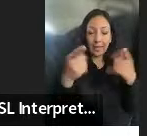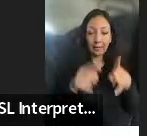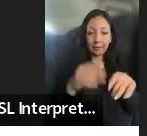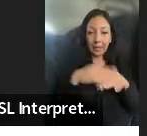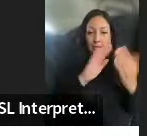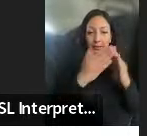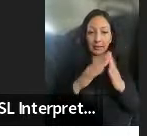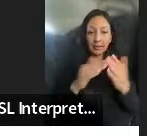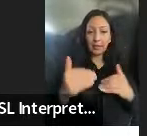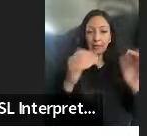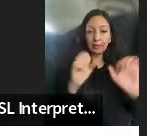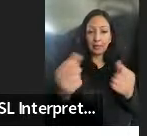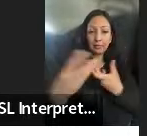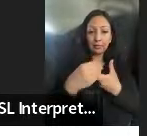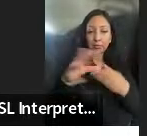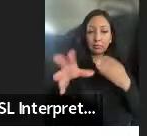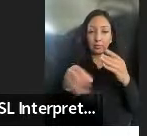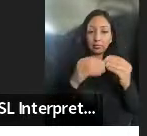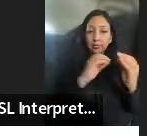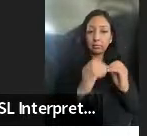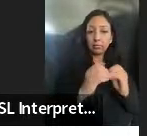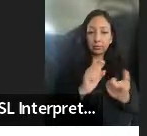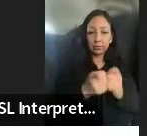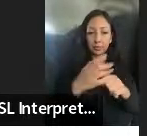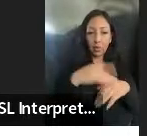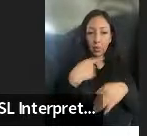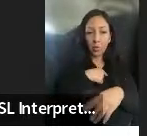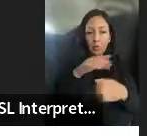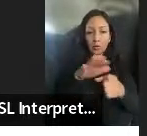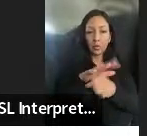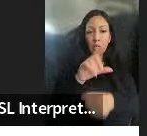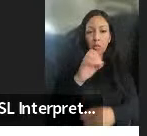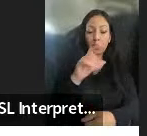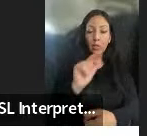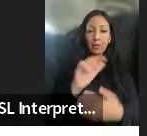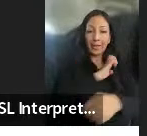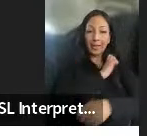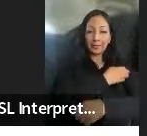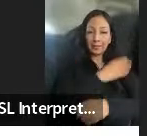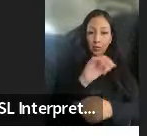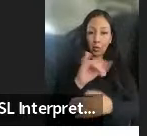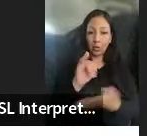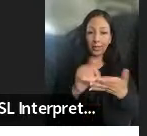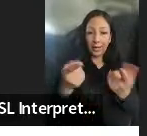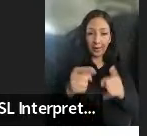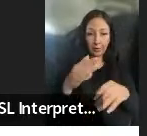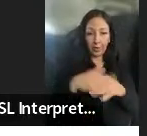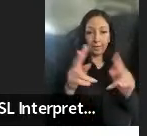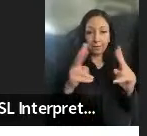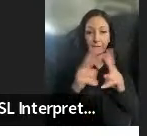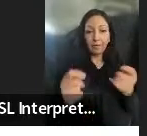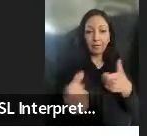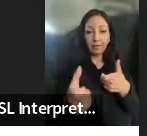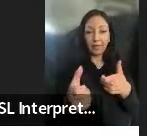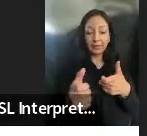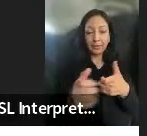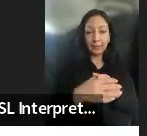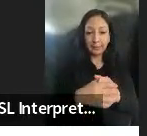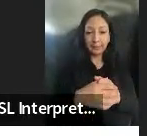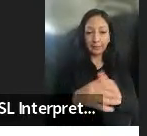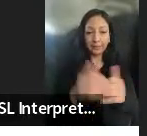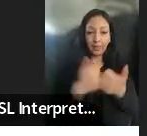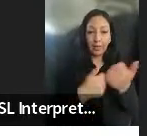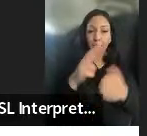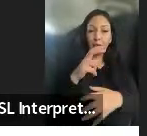we incorporate changes into our own local energy code. So that has been happening at a very fast clip. Every 3